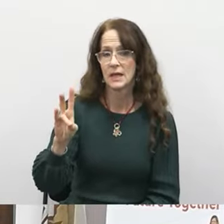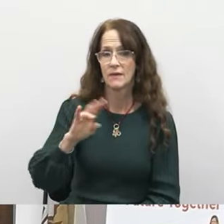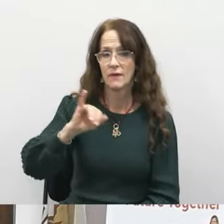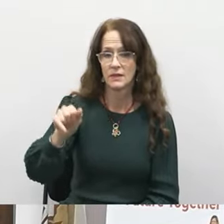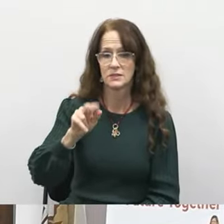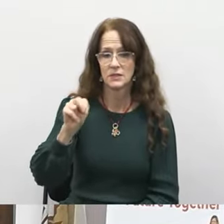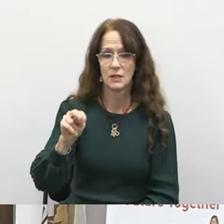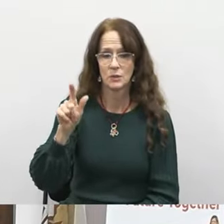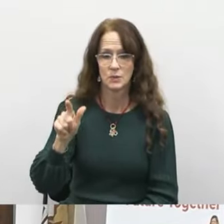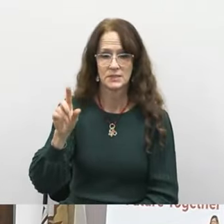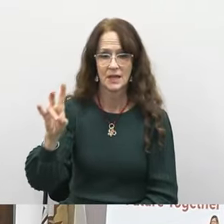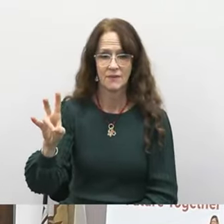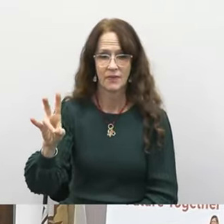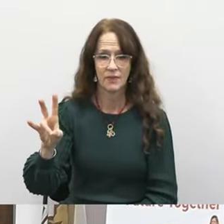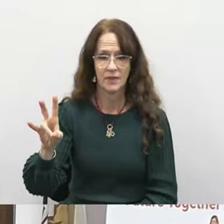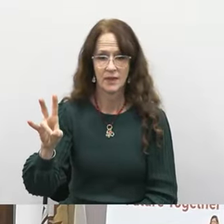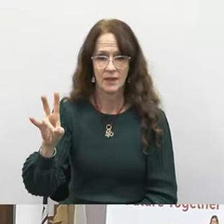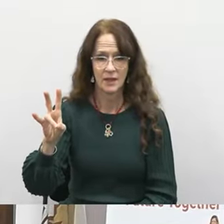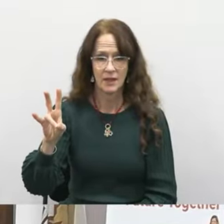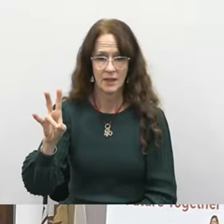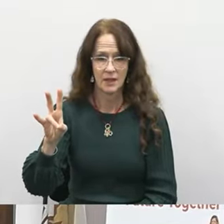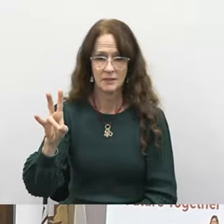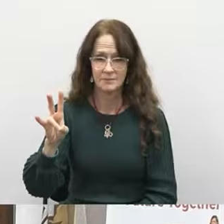at Rancho Los